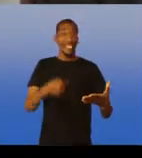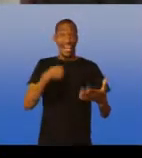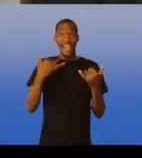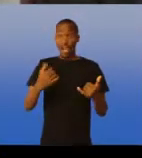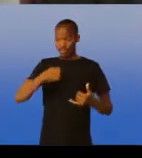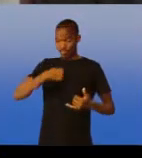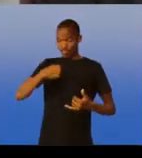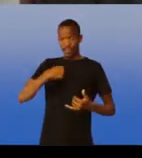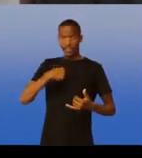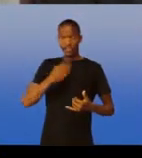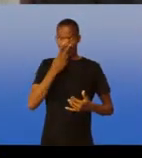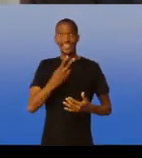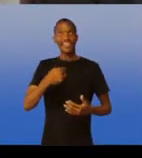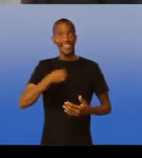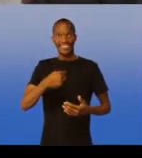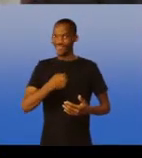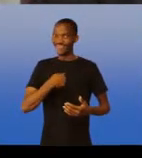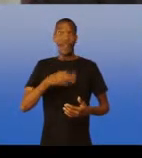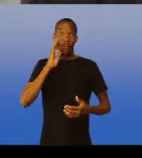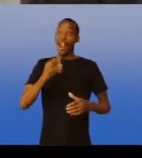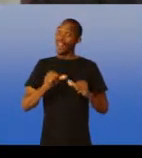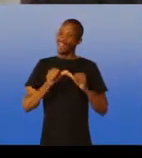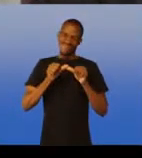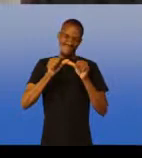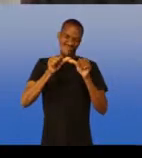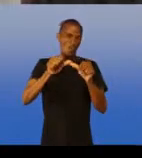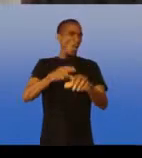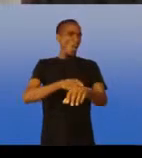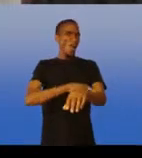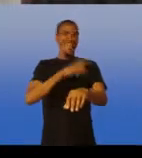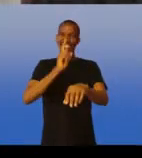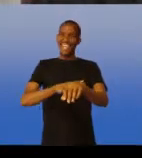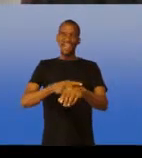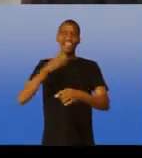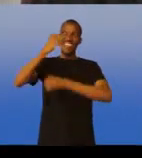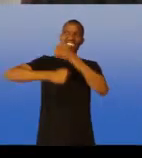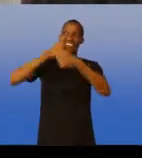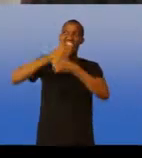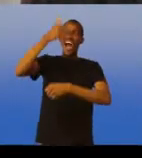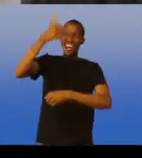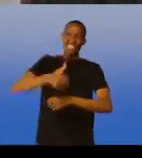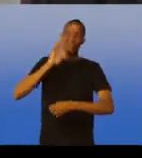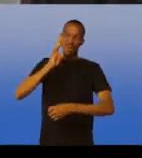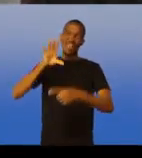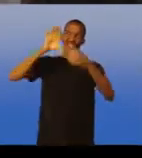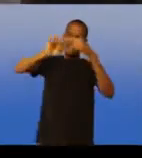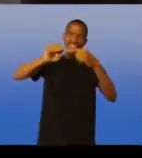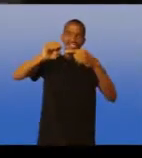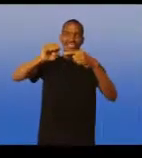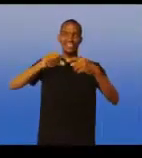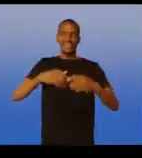now ke santse ke lemoga gore I'm going to live and ke a go tshela go ithala ke nna 100 years.